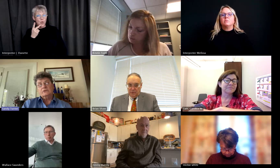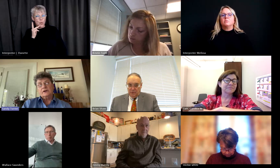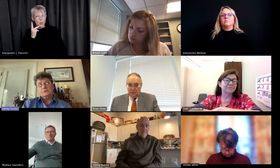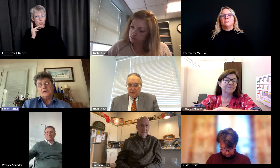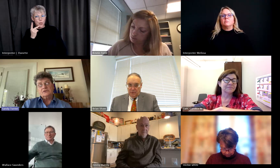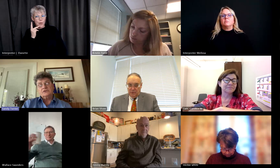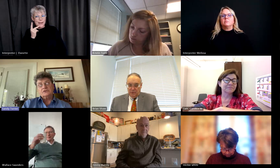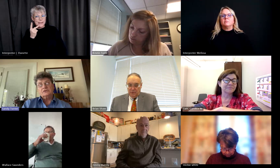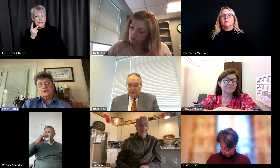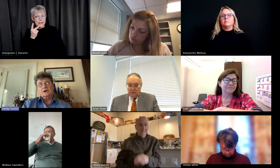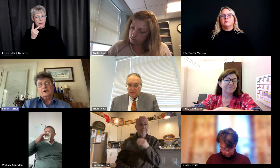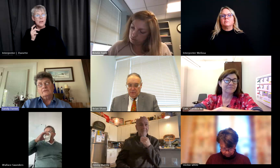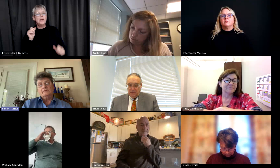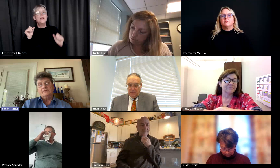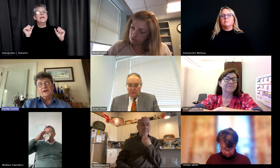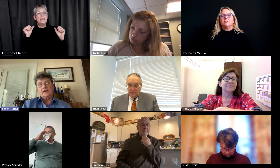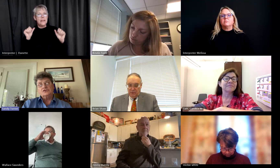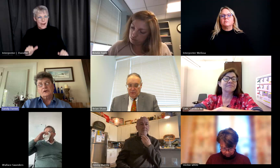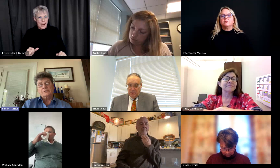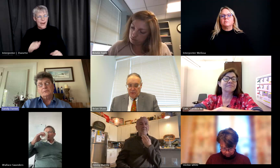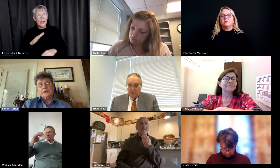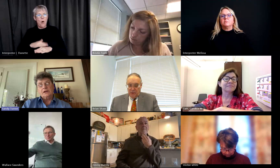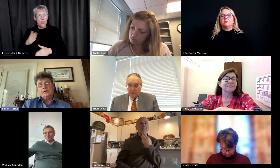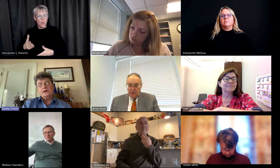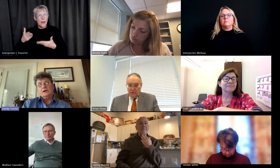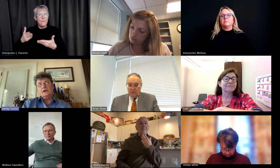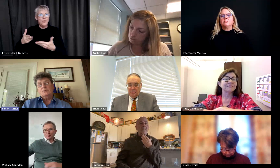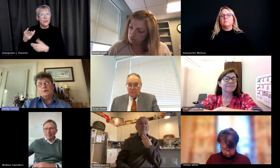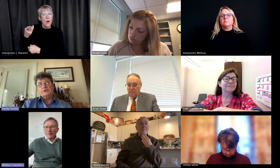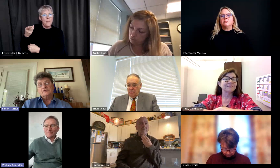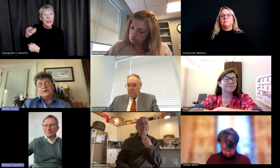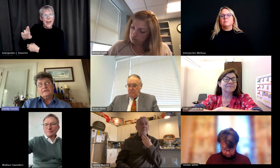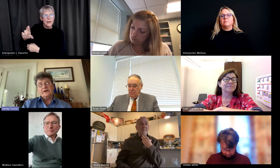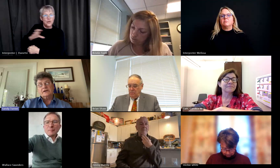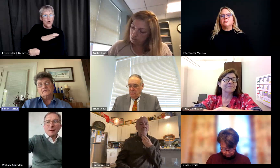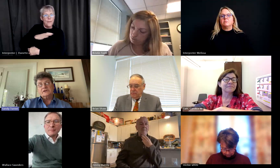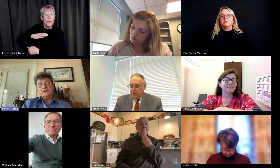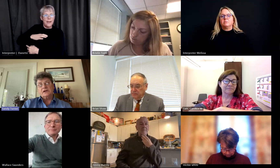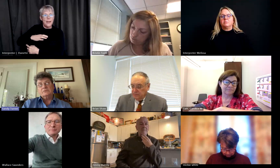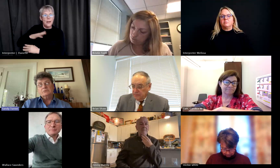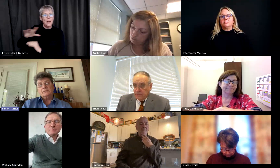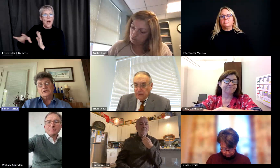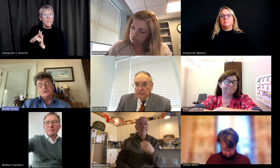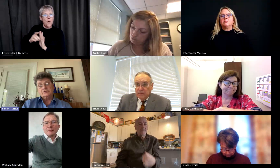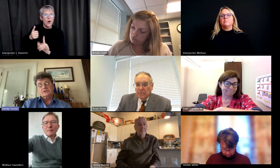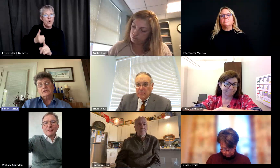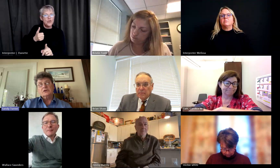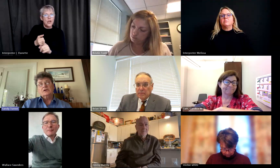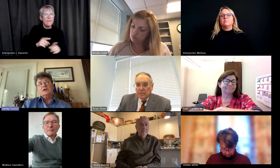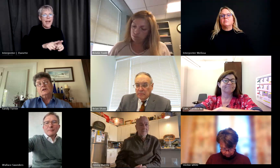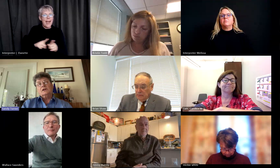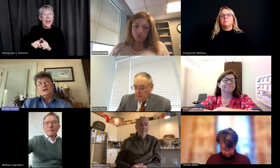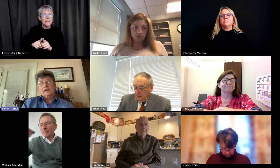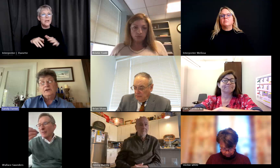on recommendation of the HR committee, appoint herself as the